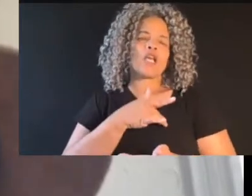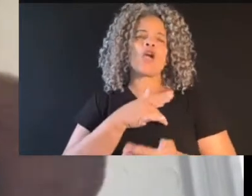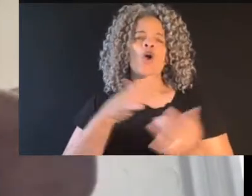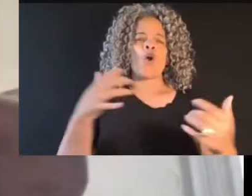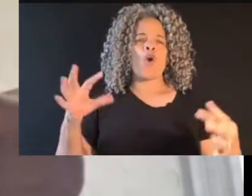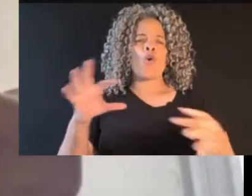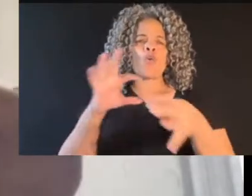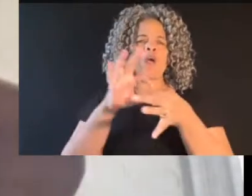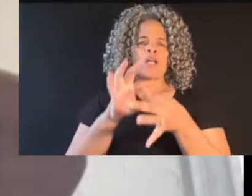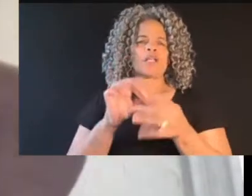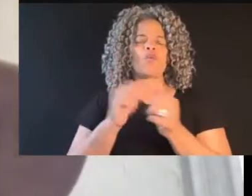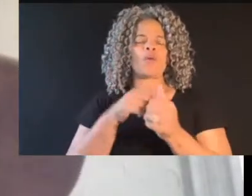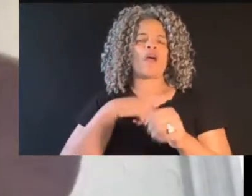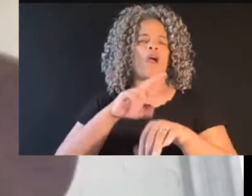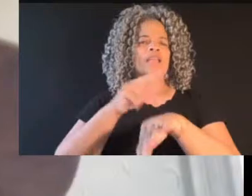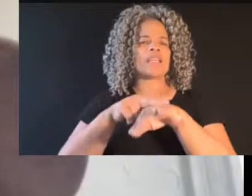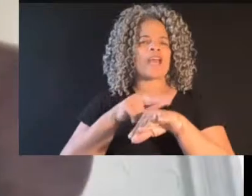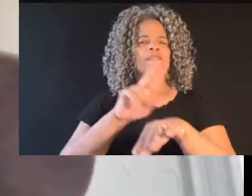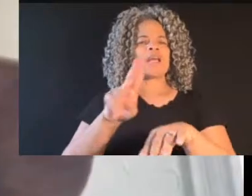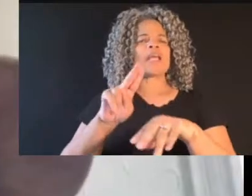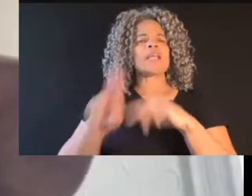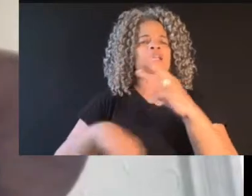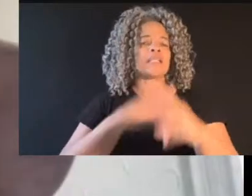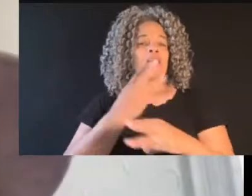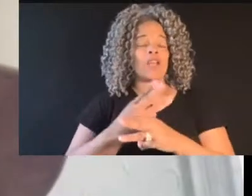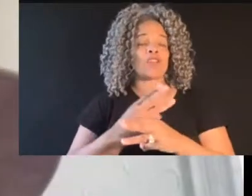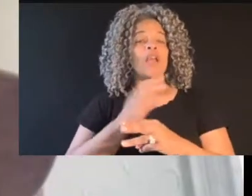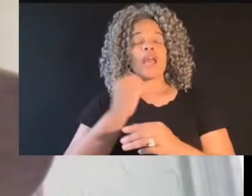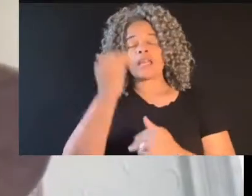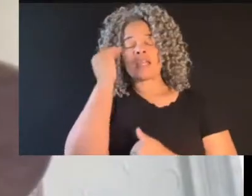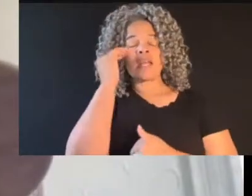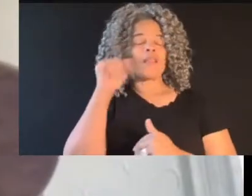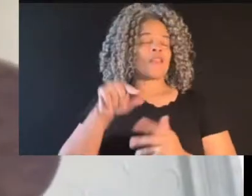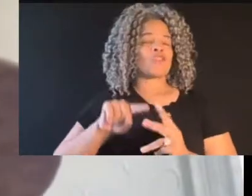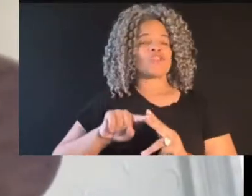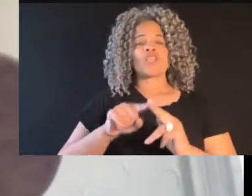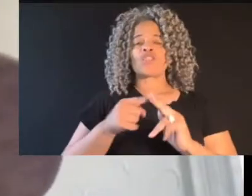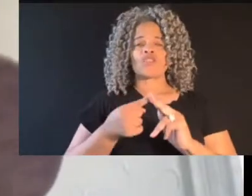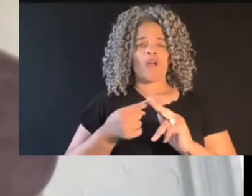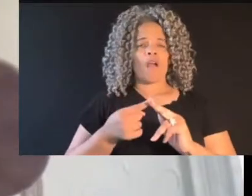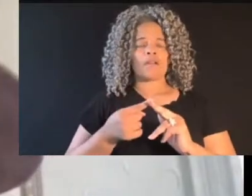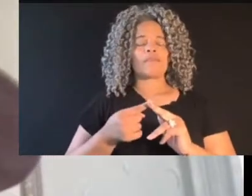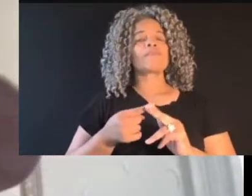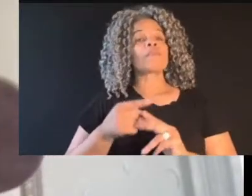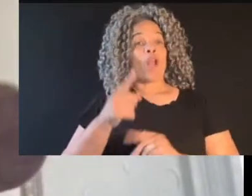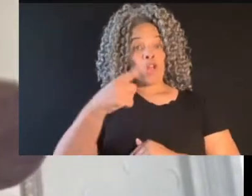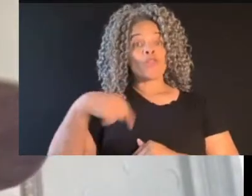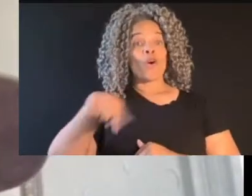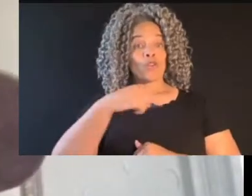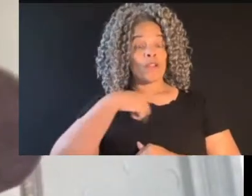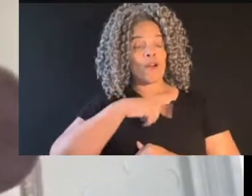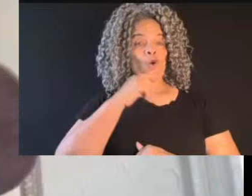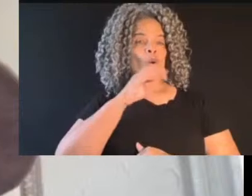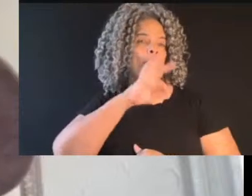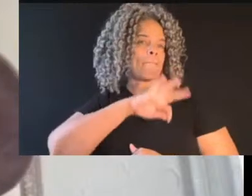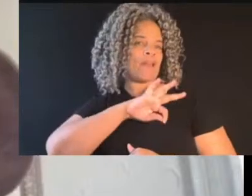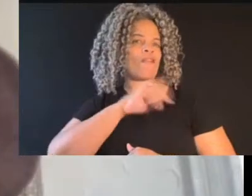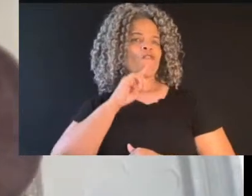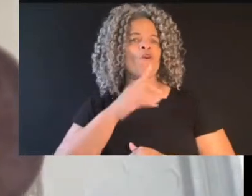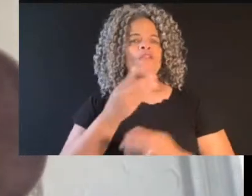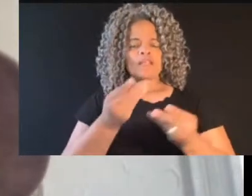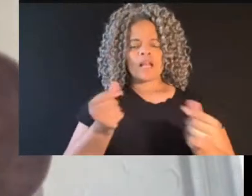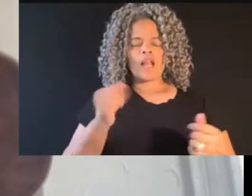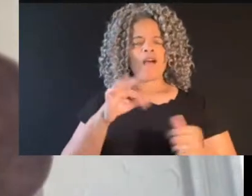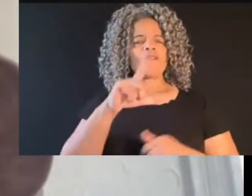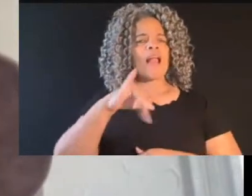our Native nations. And acknowledgement of this is really just the start. Those of us who benefit from the settling of land can